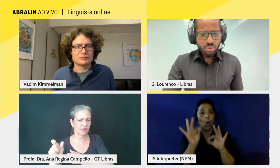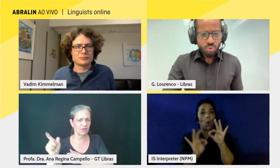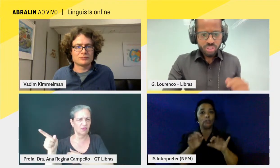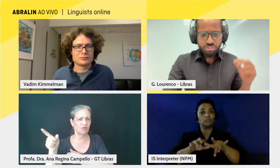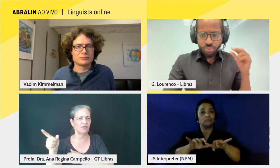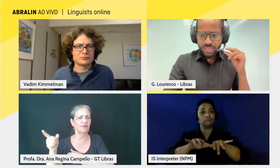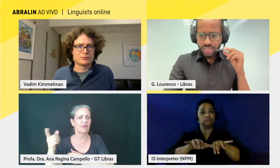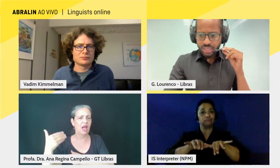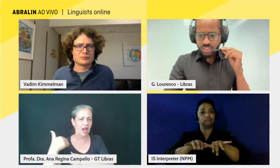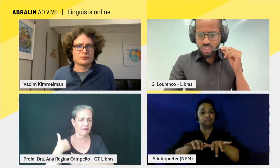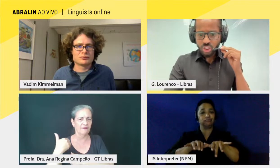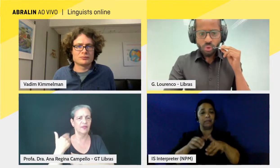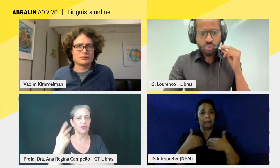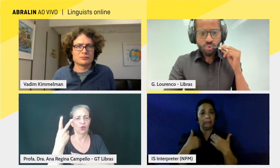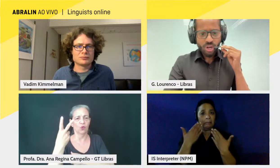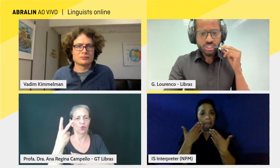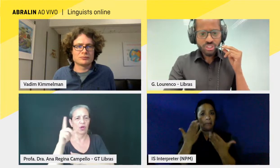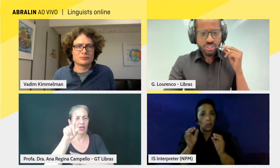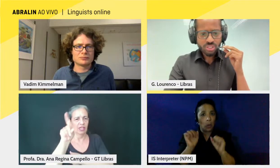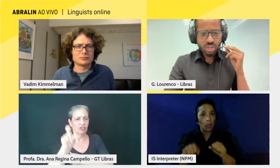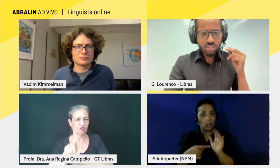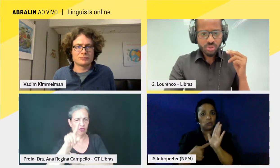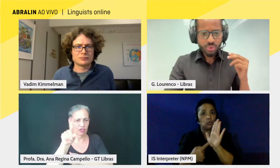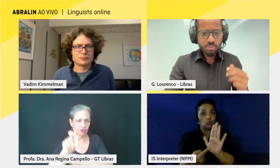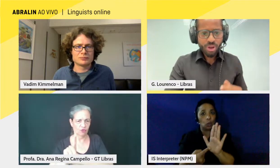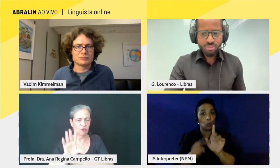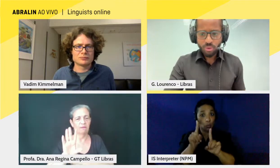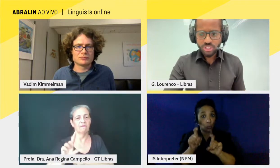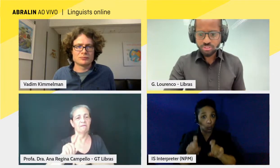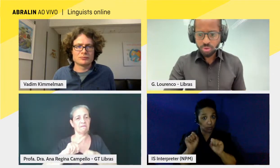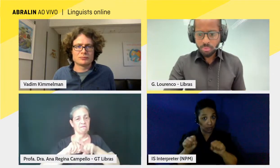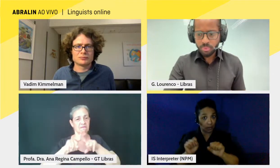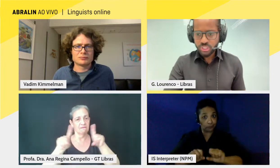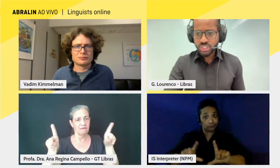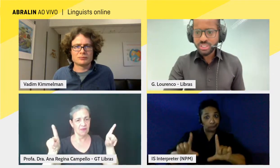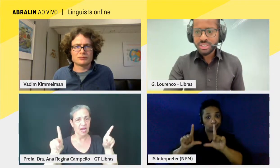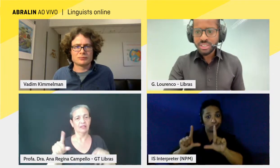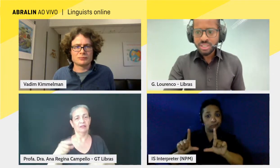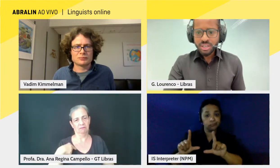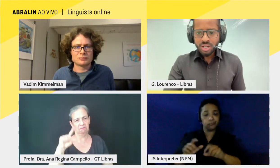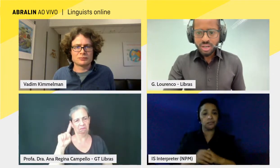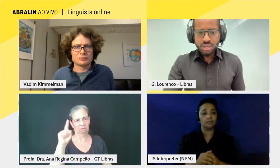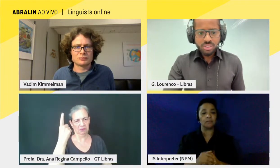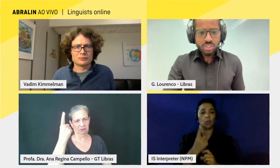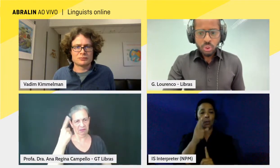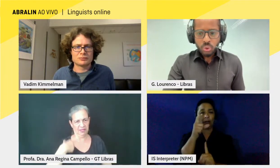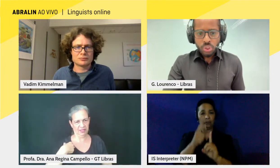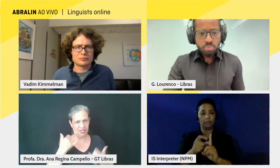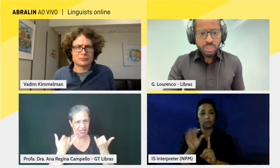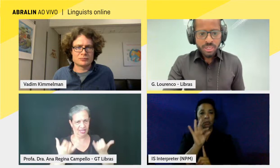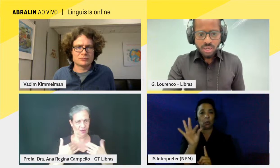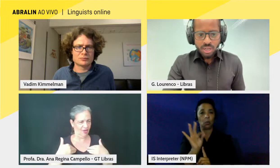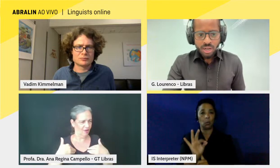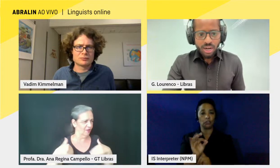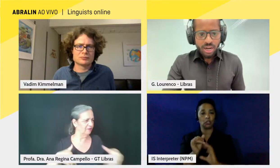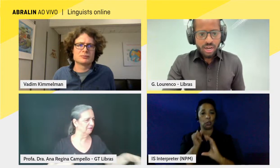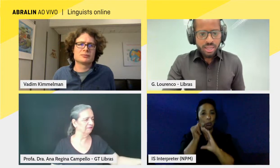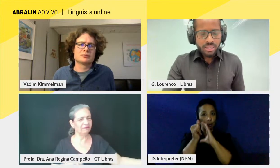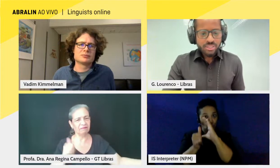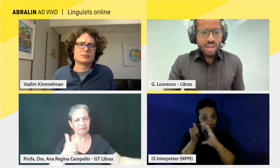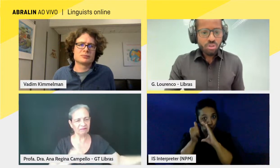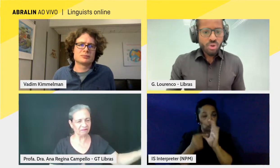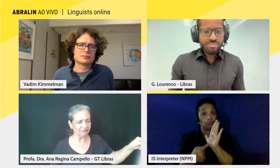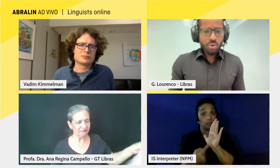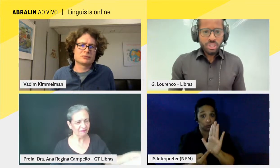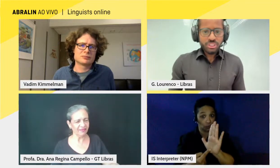I don't know if we can show the question on screen. We have a question from a person on YouTube.